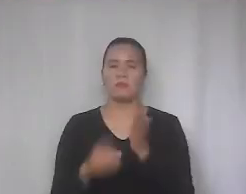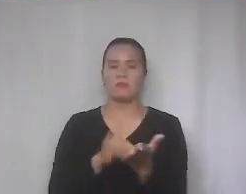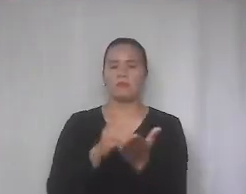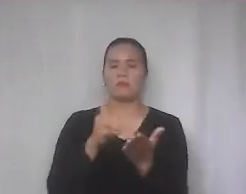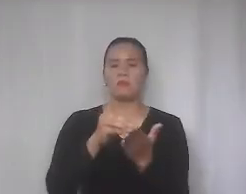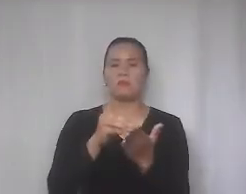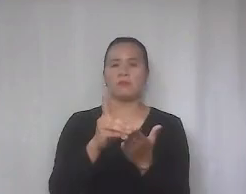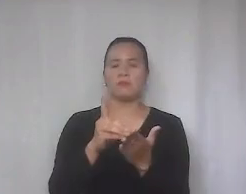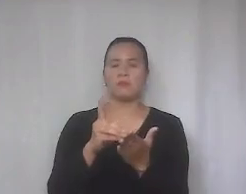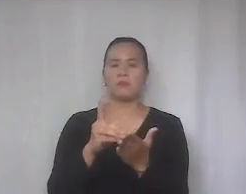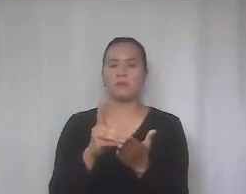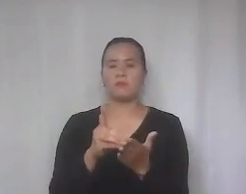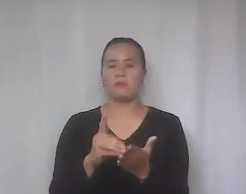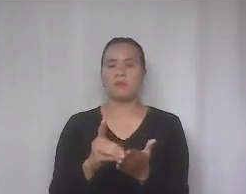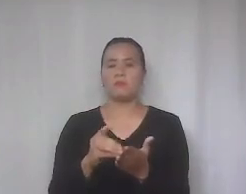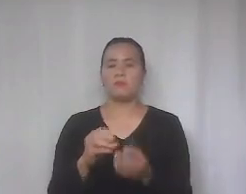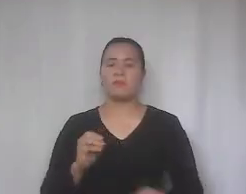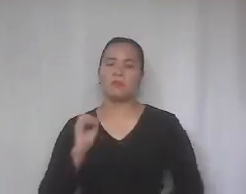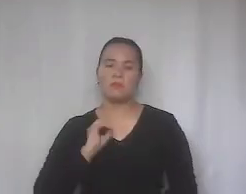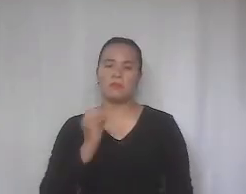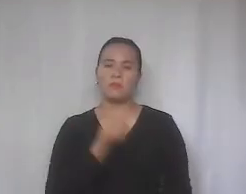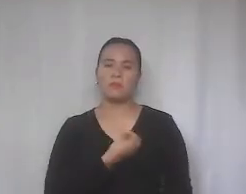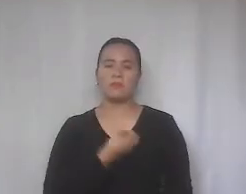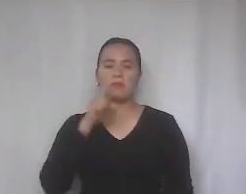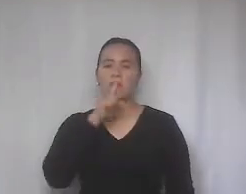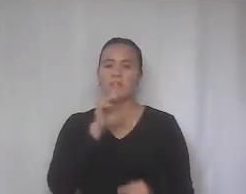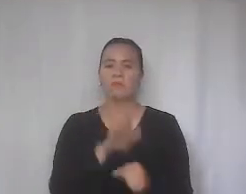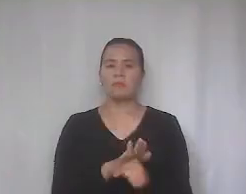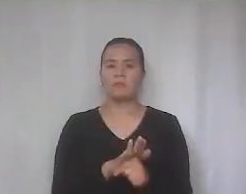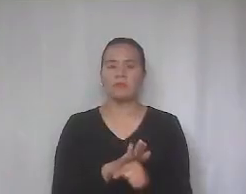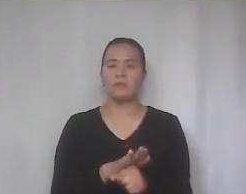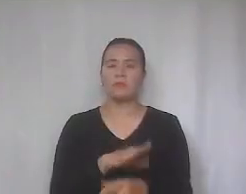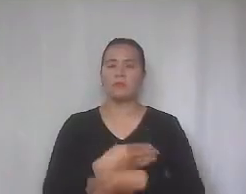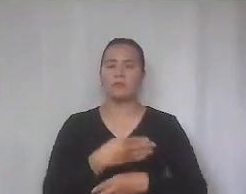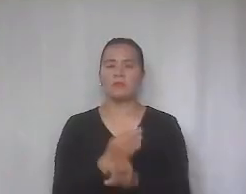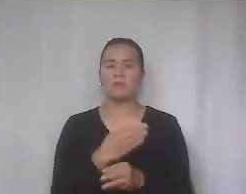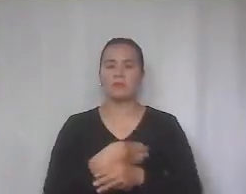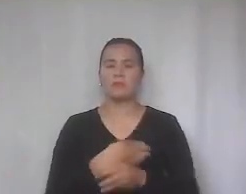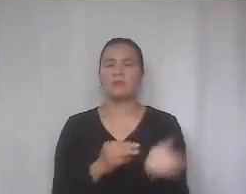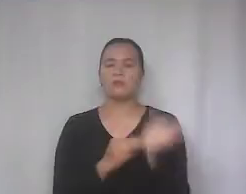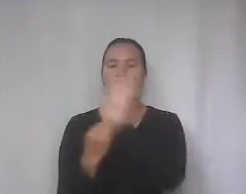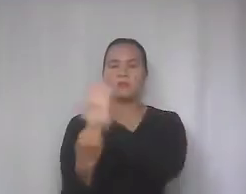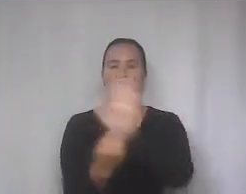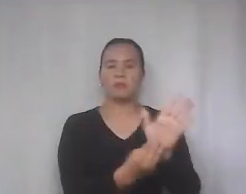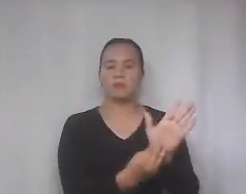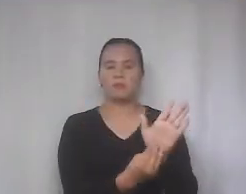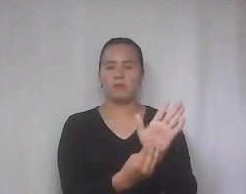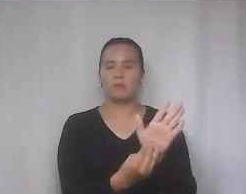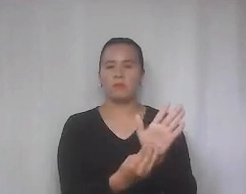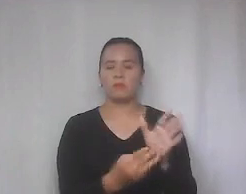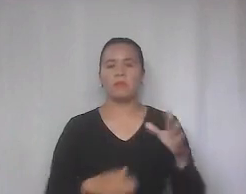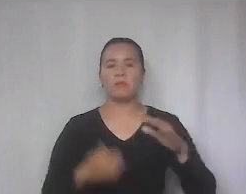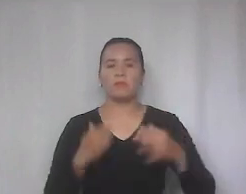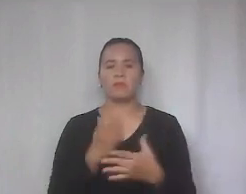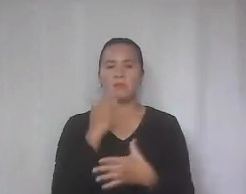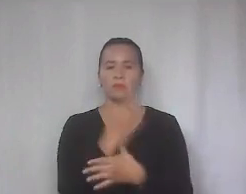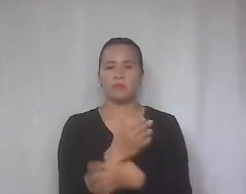our promise to build and model inclusive workplaces. But we can't close the disability divide